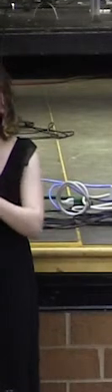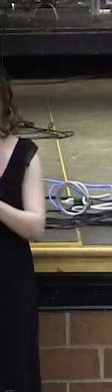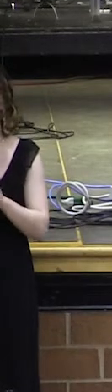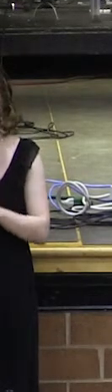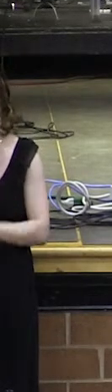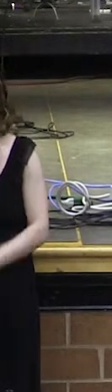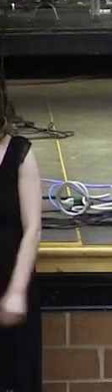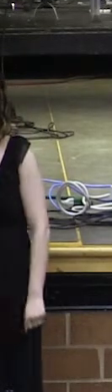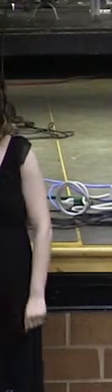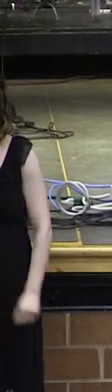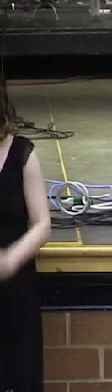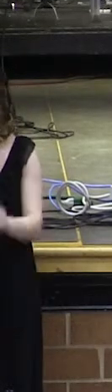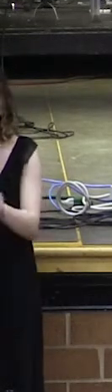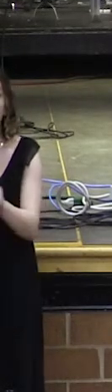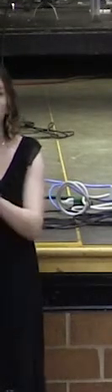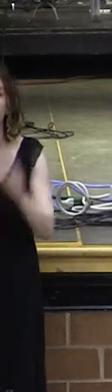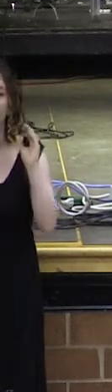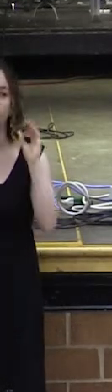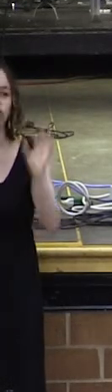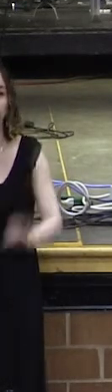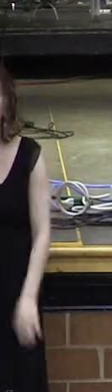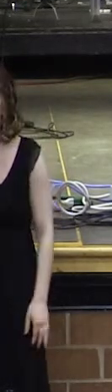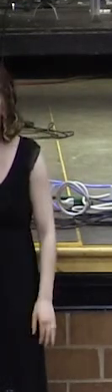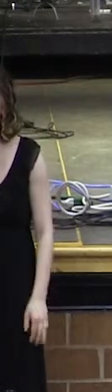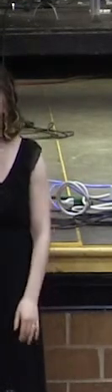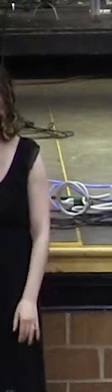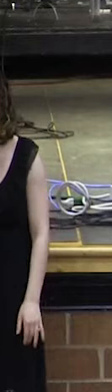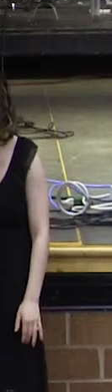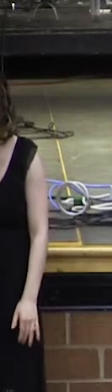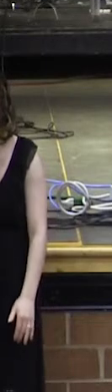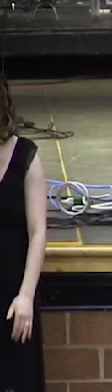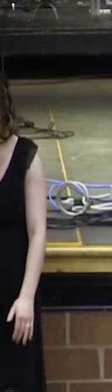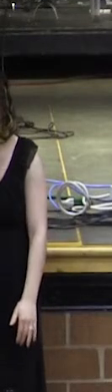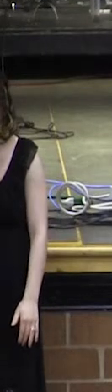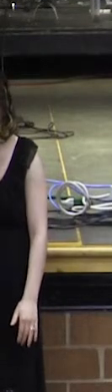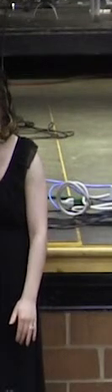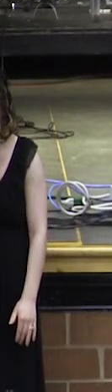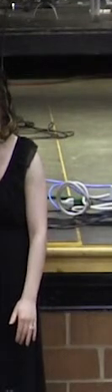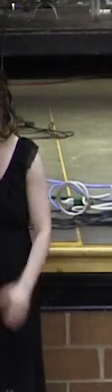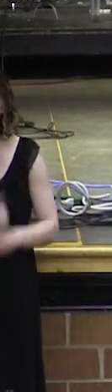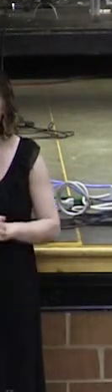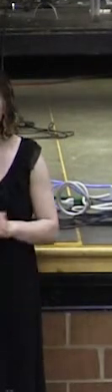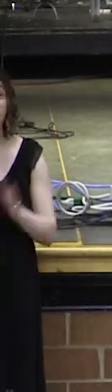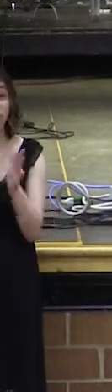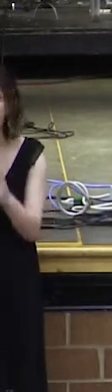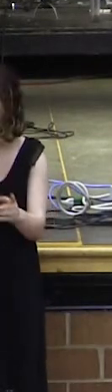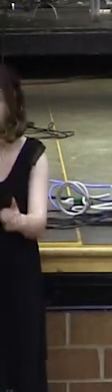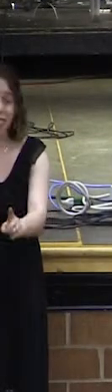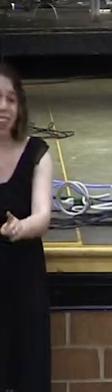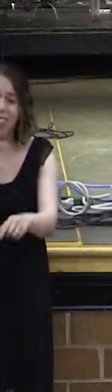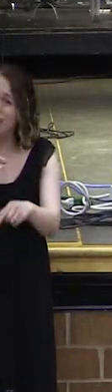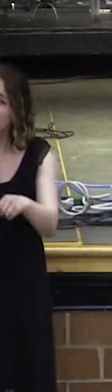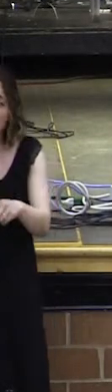don't know what brought this woman such great influence in the church but Jesus rebukes the church for let